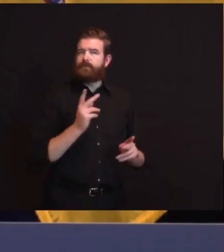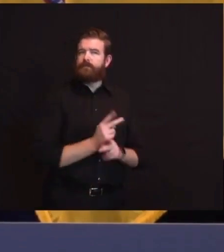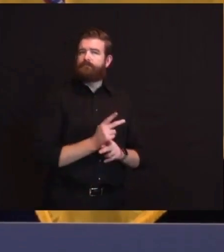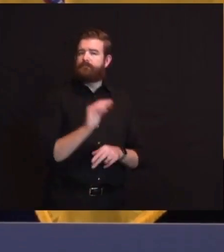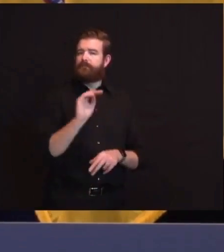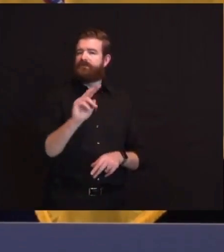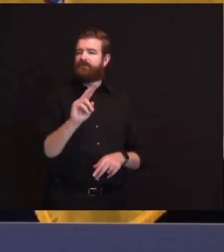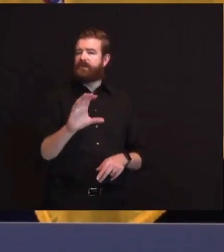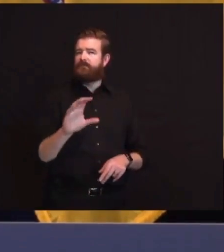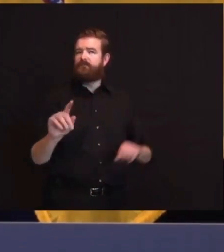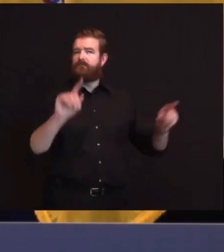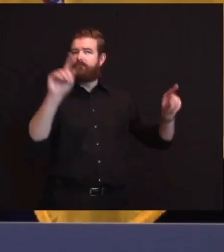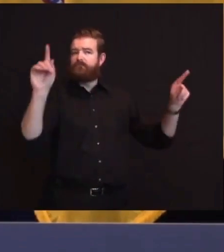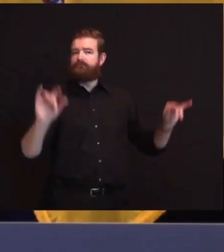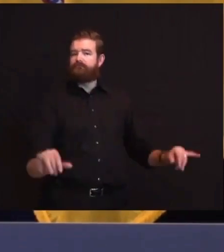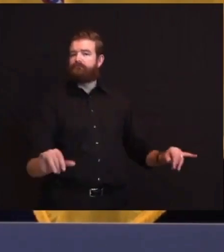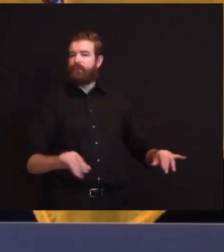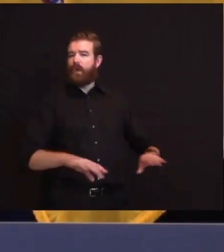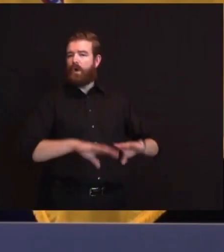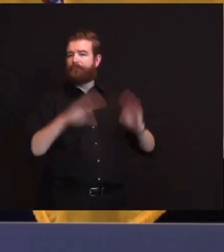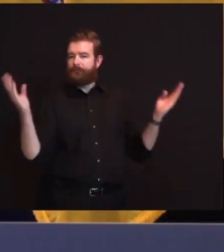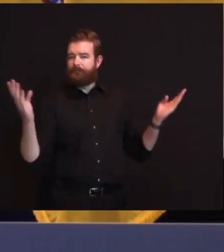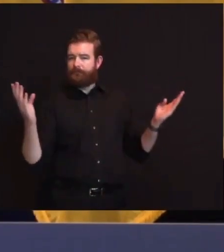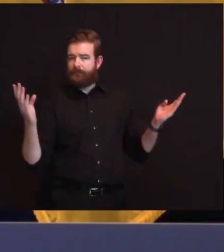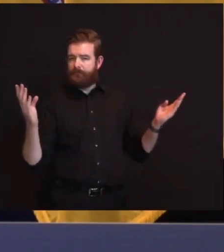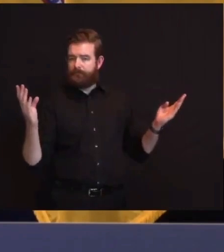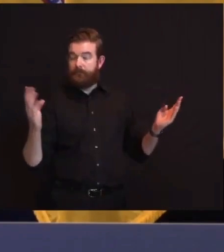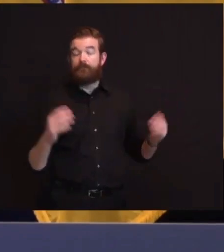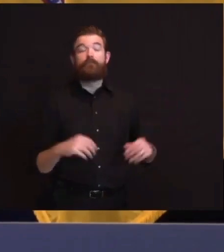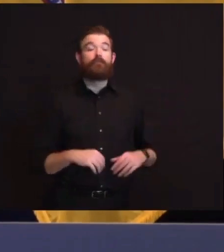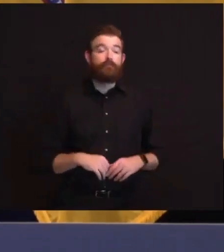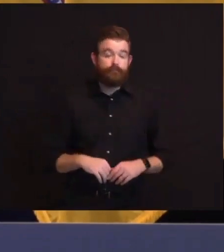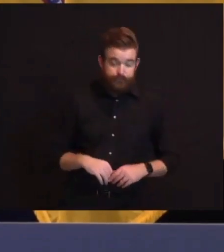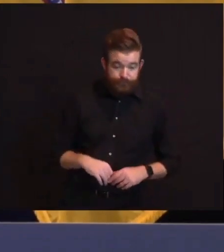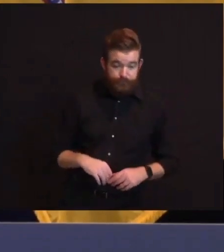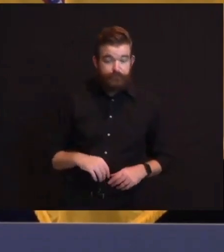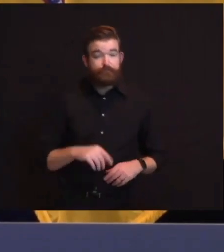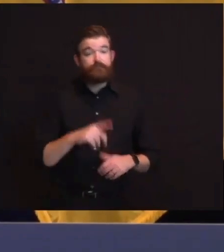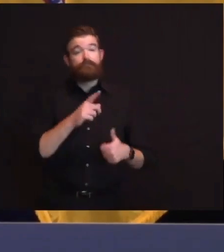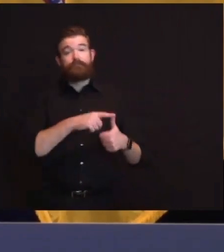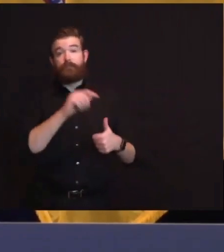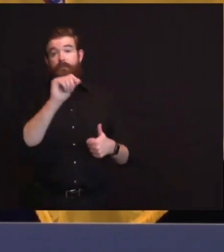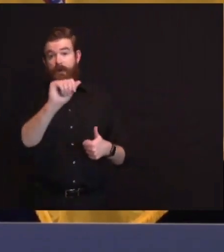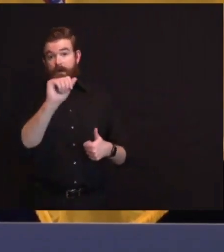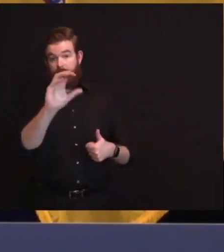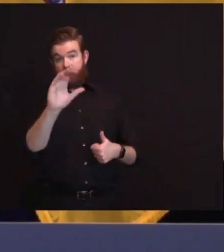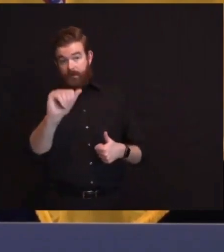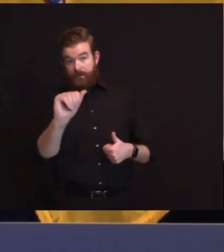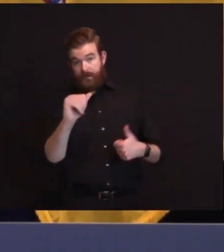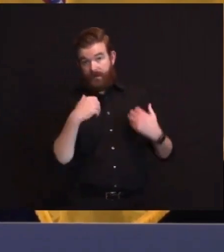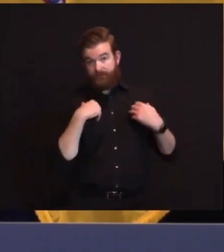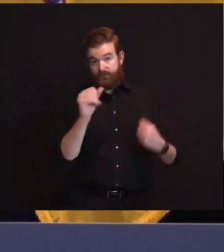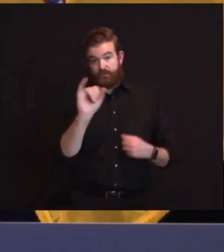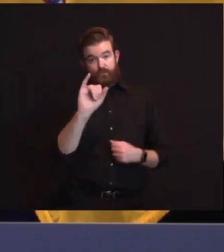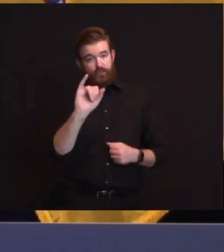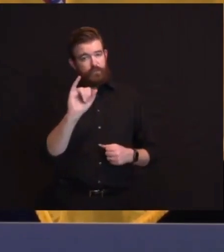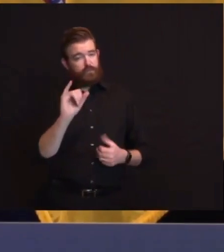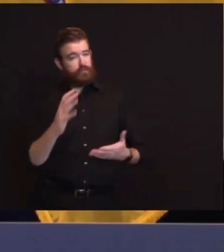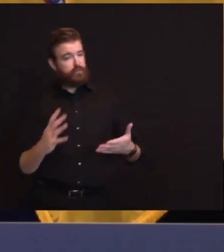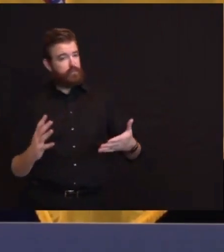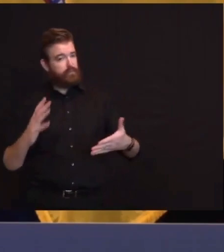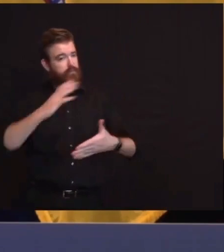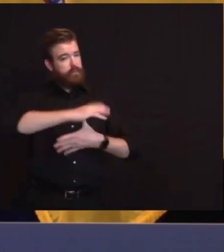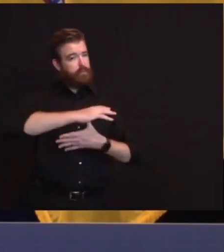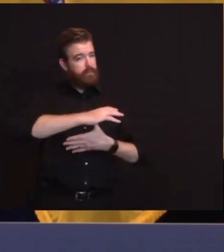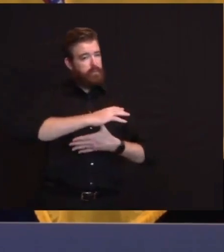healthcare is front and center in this big Supreme Court battle. There's no getting around that. This